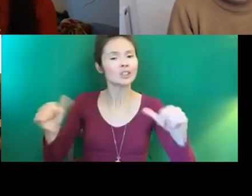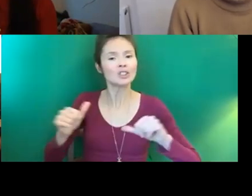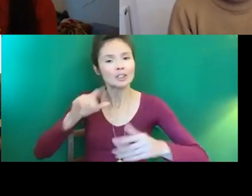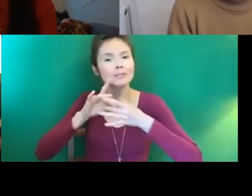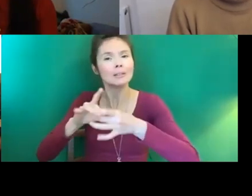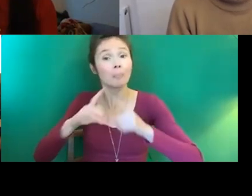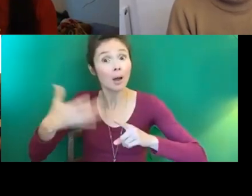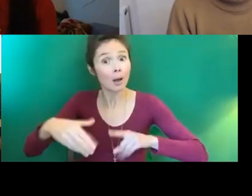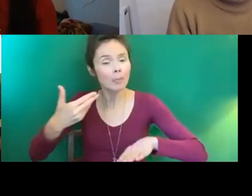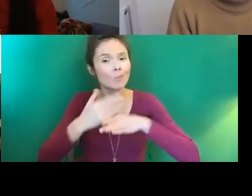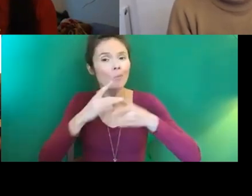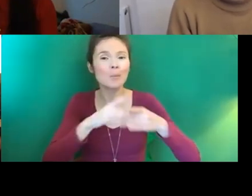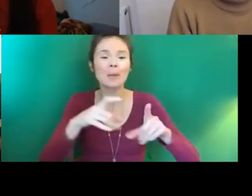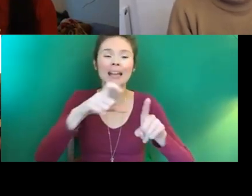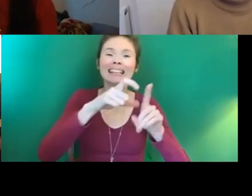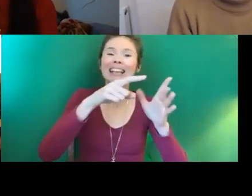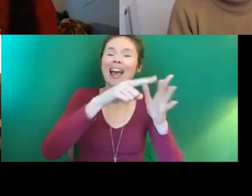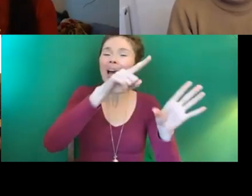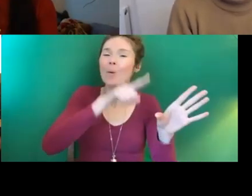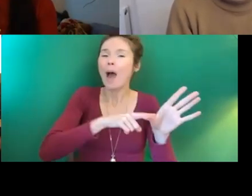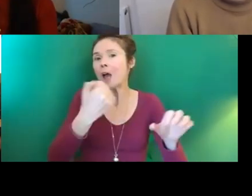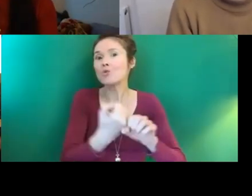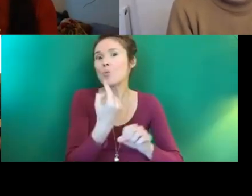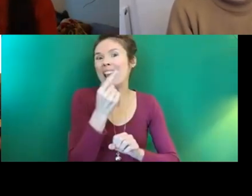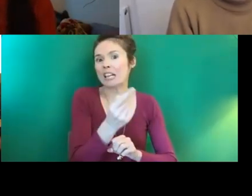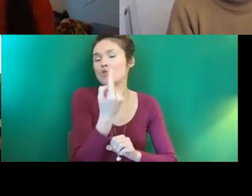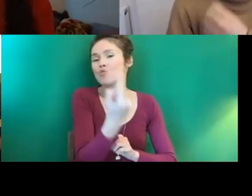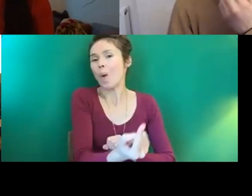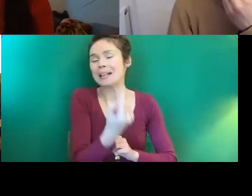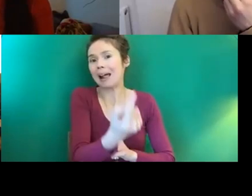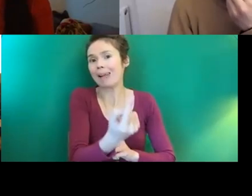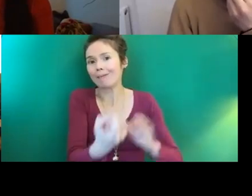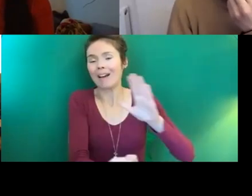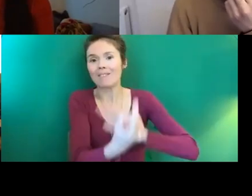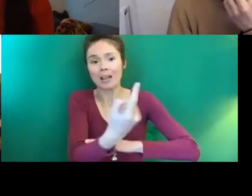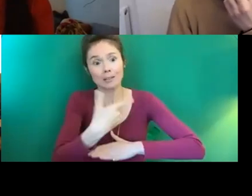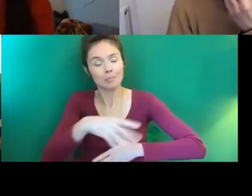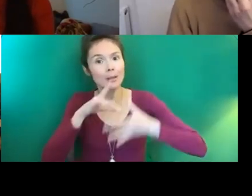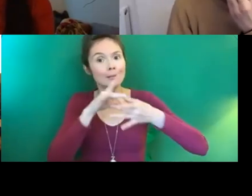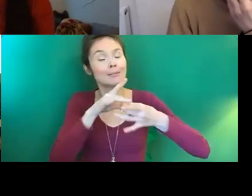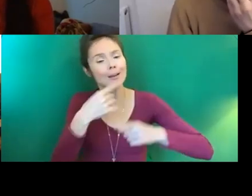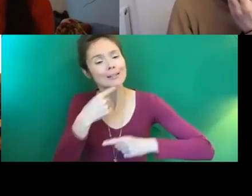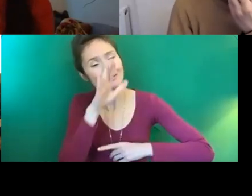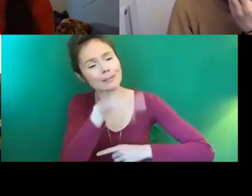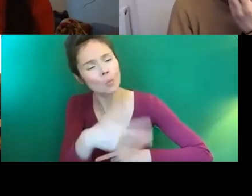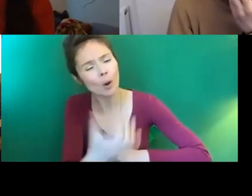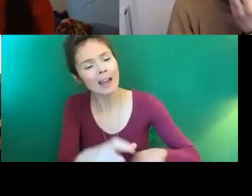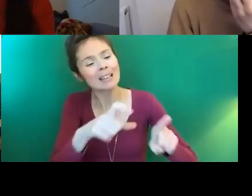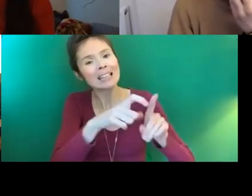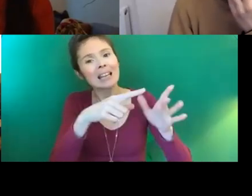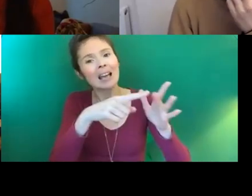and DIY event promoters. And one thing I'd always say to them is we have a DIY access guide, which is